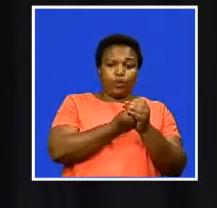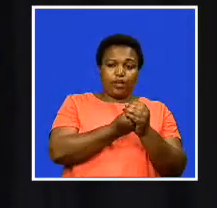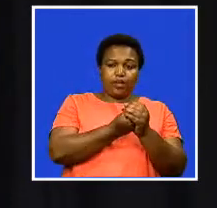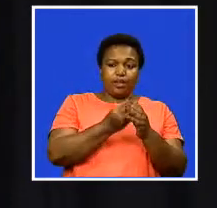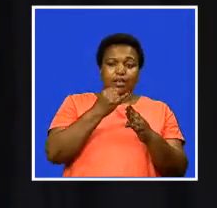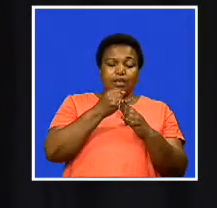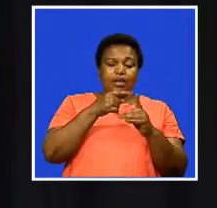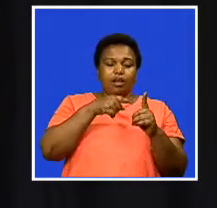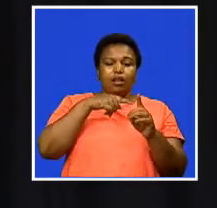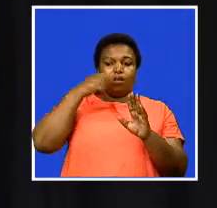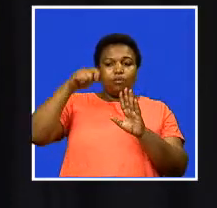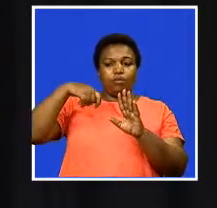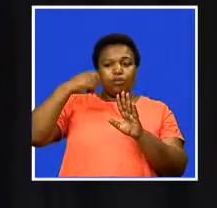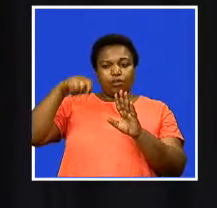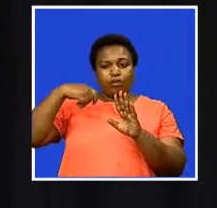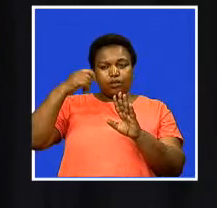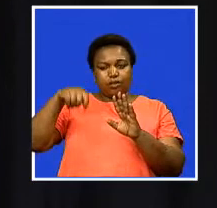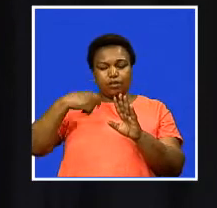kulomsebenzi